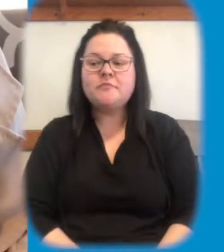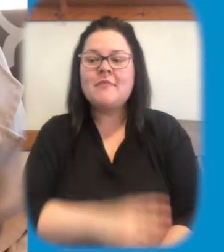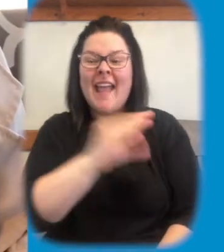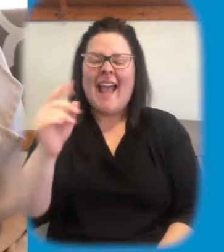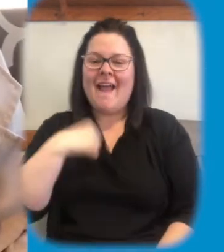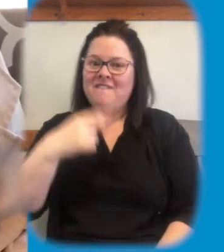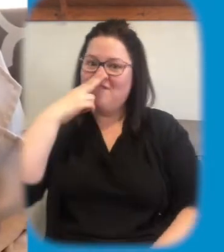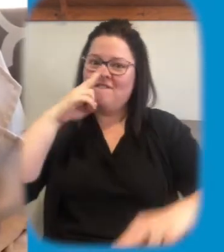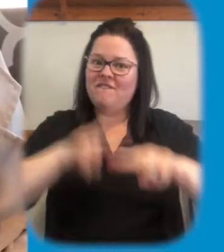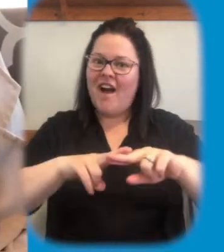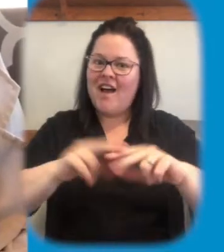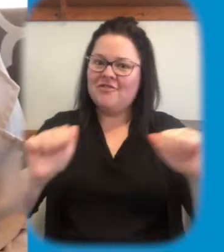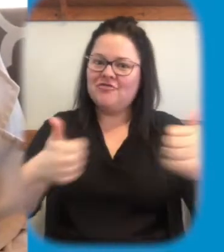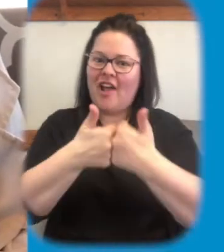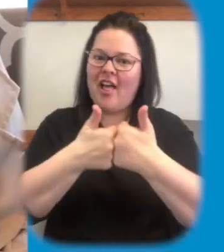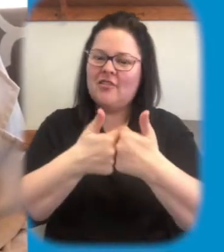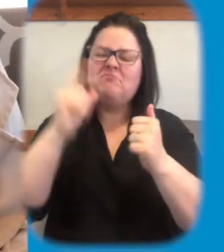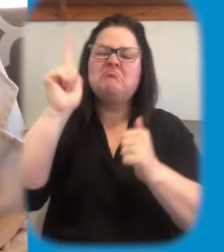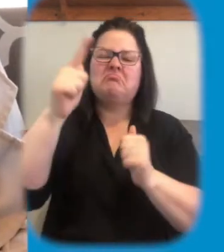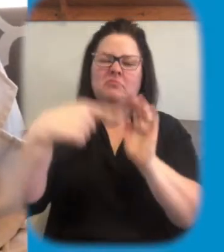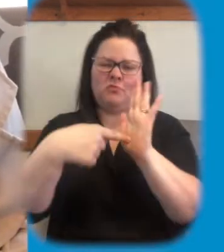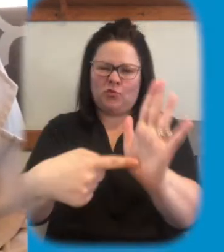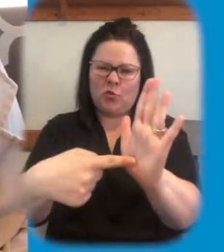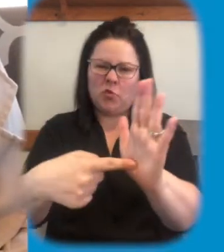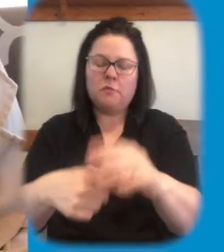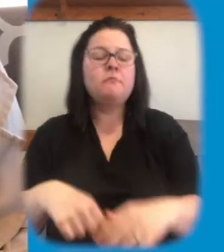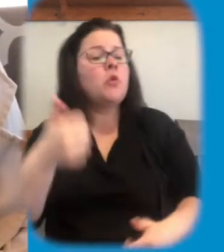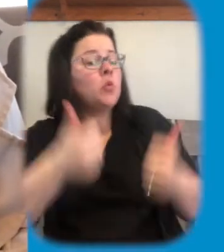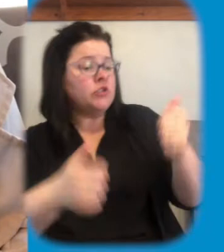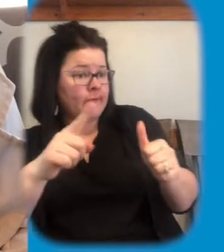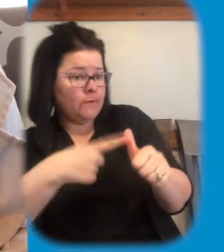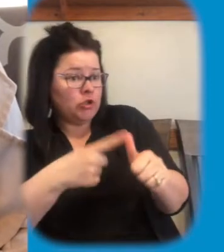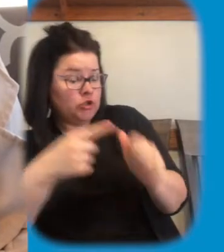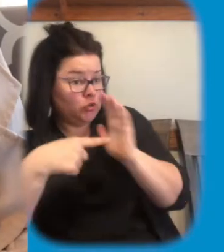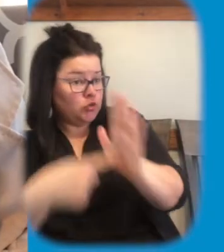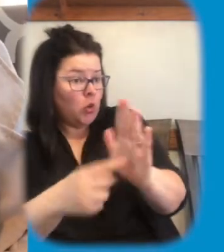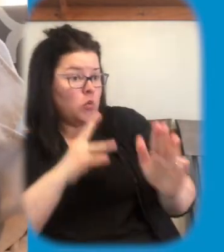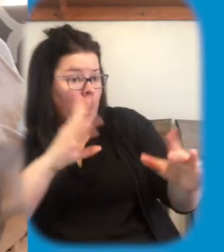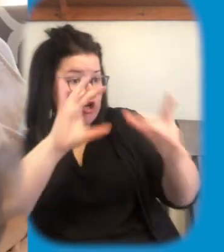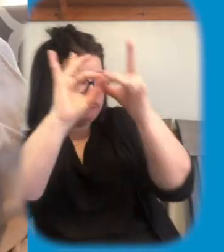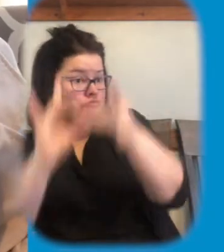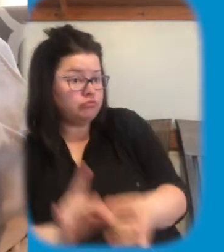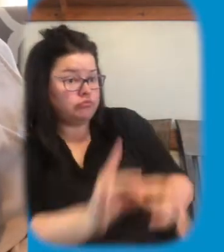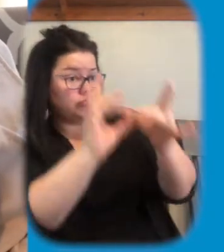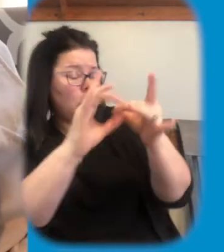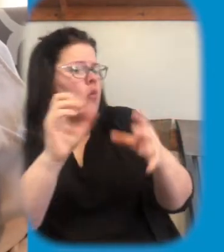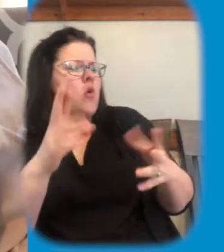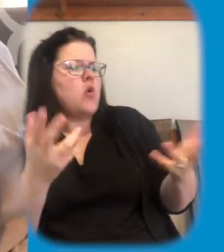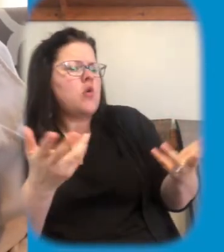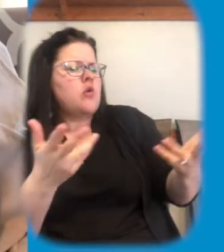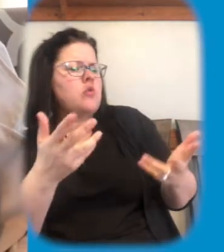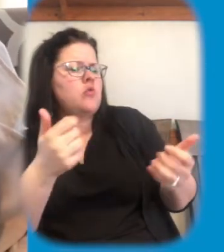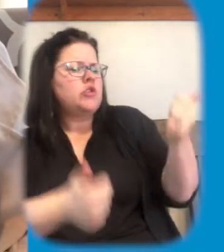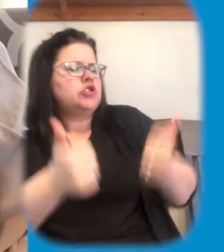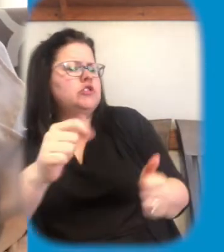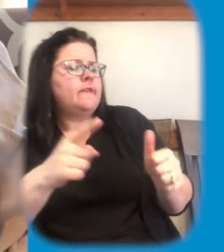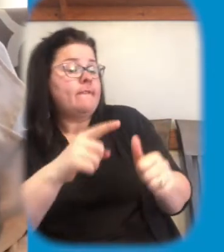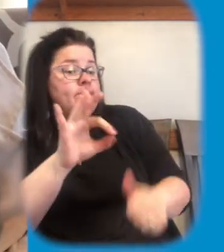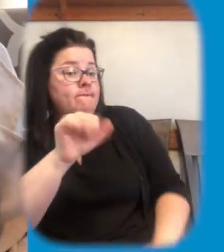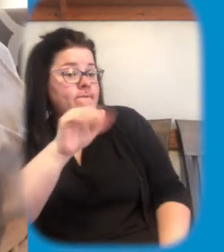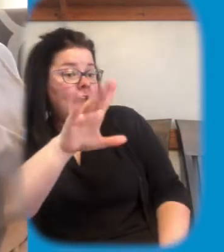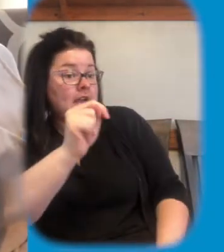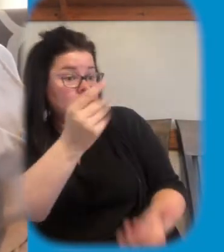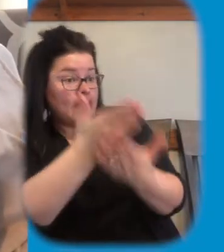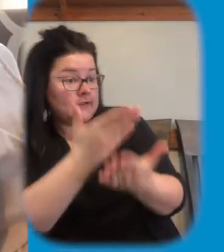we'll get to the challenge later. Would you like to show your water cycle first? Or would you like to tell us some facts? In on that at the first part